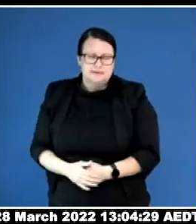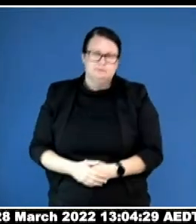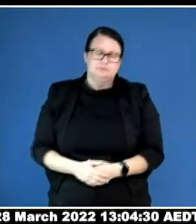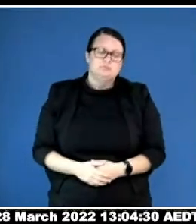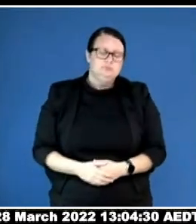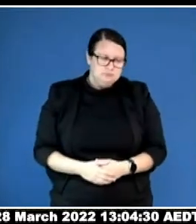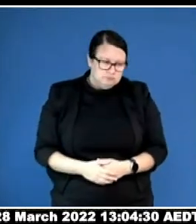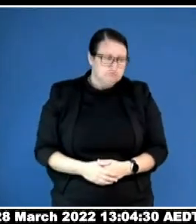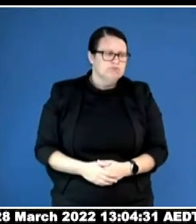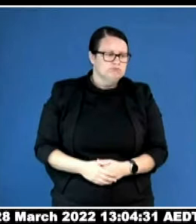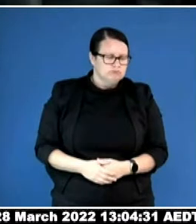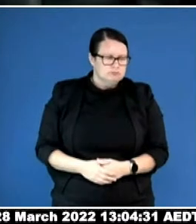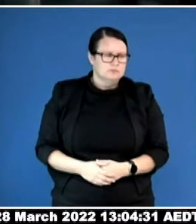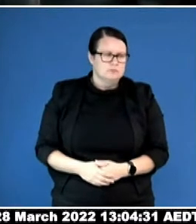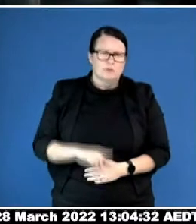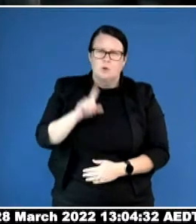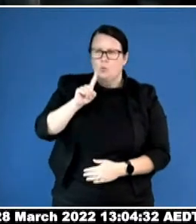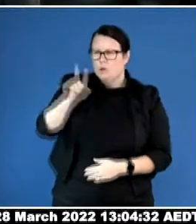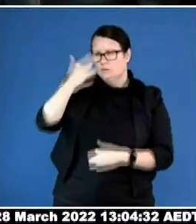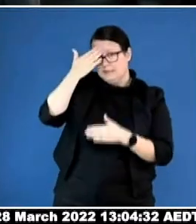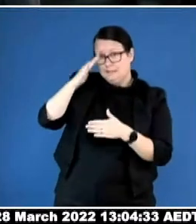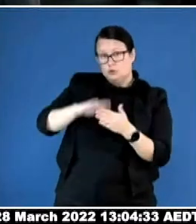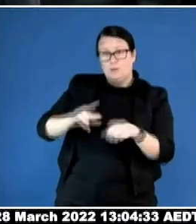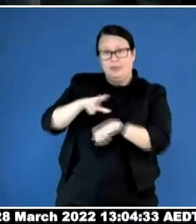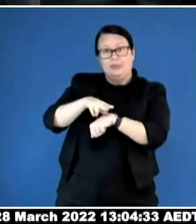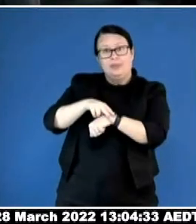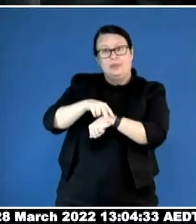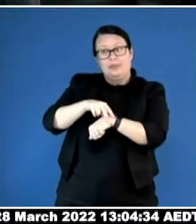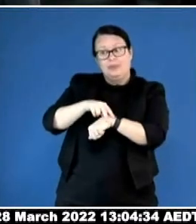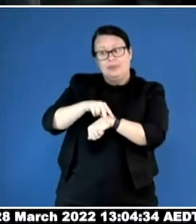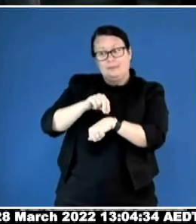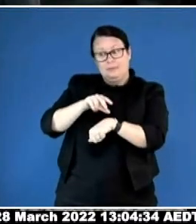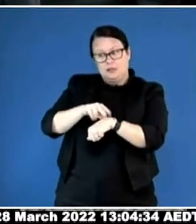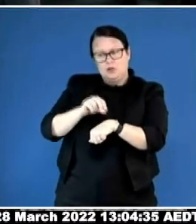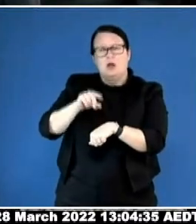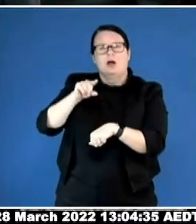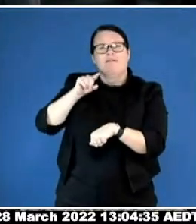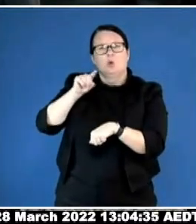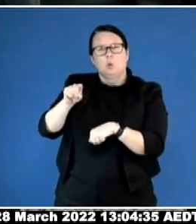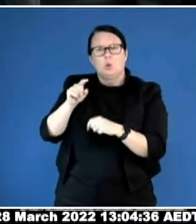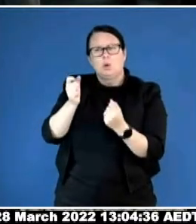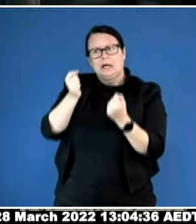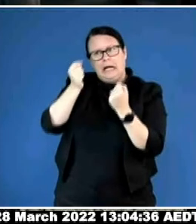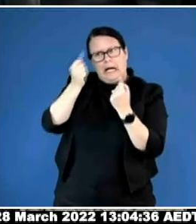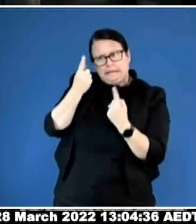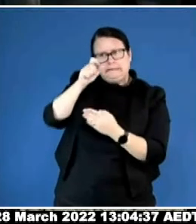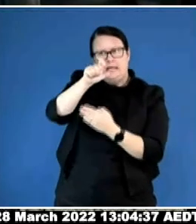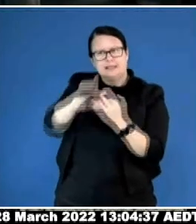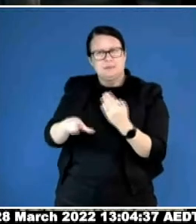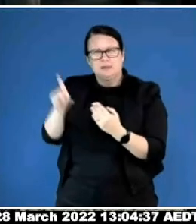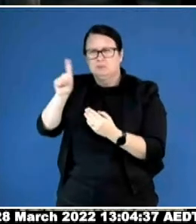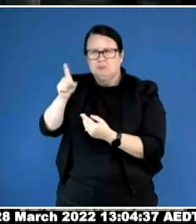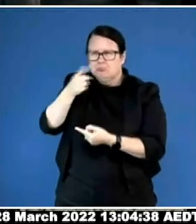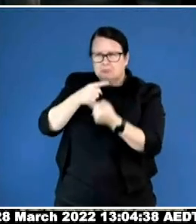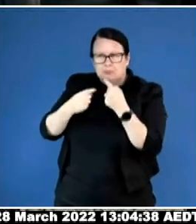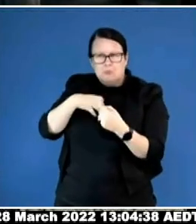your experience with the police officer who responded in the way you've described as understanding disability and that